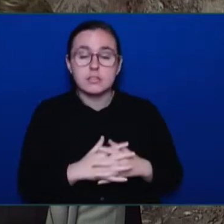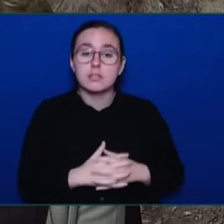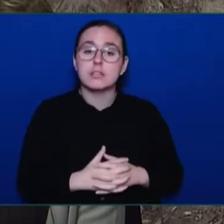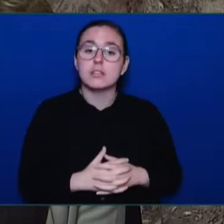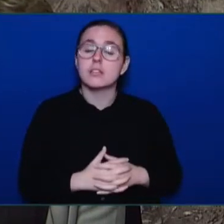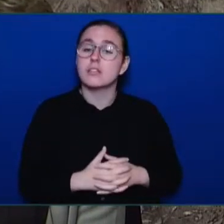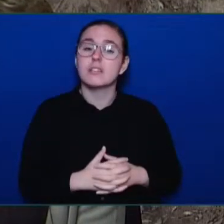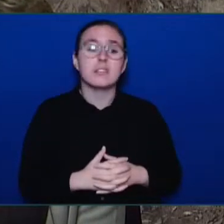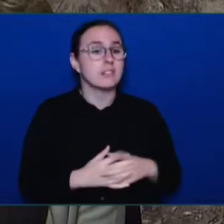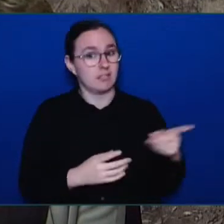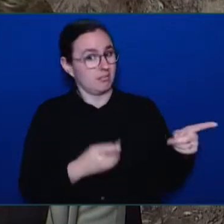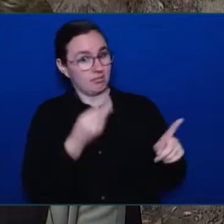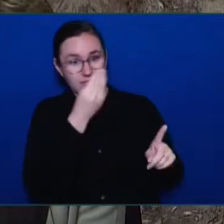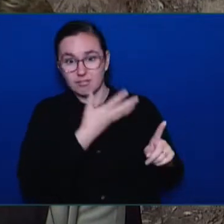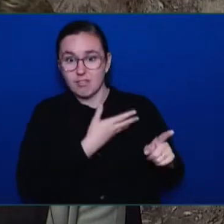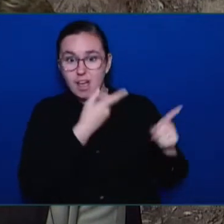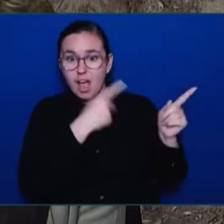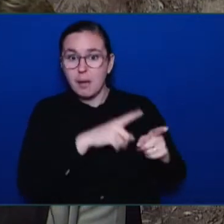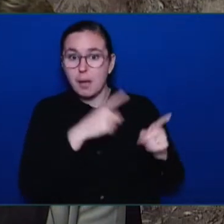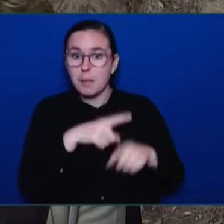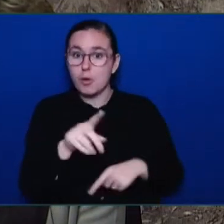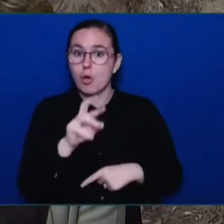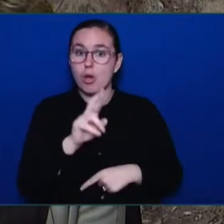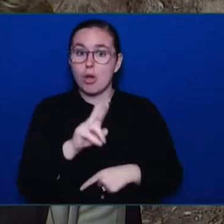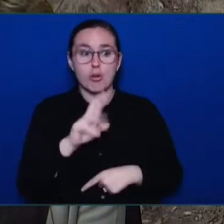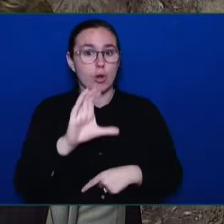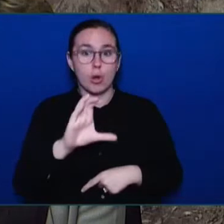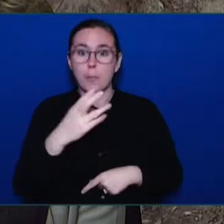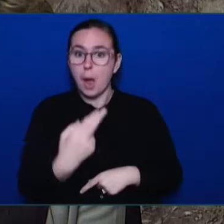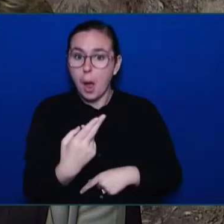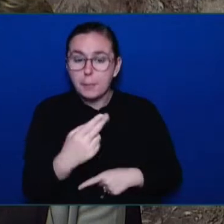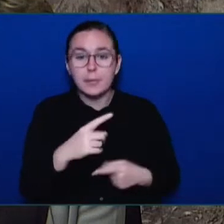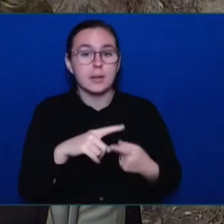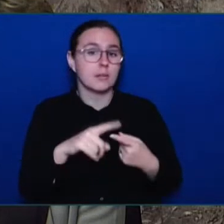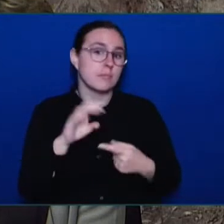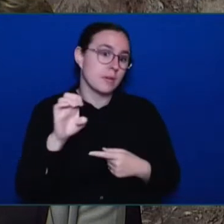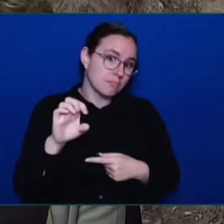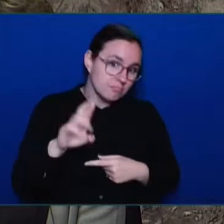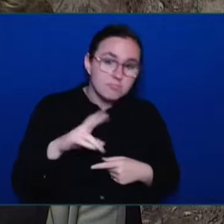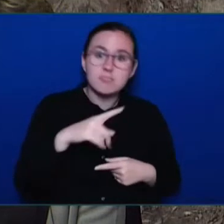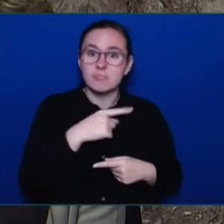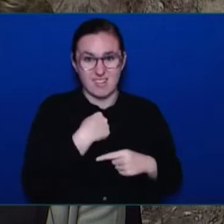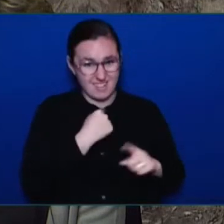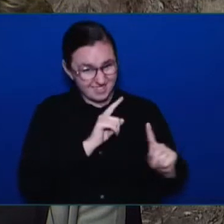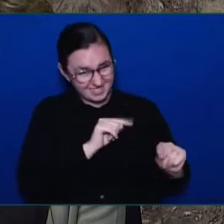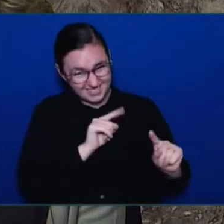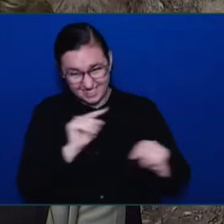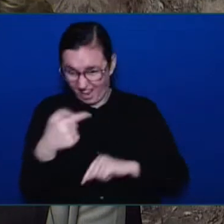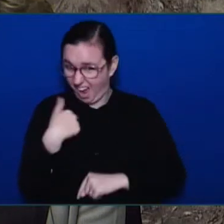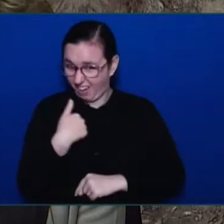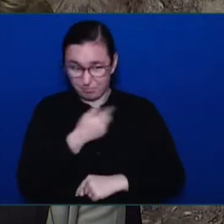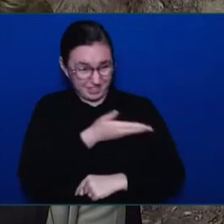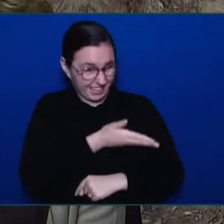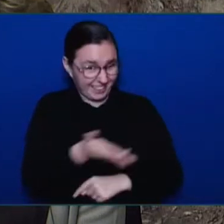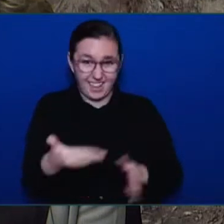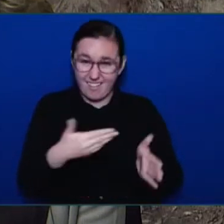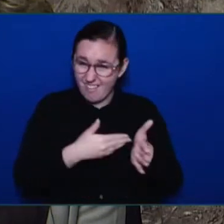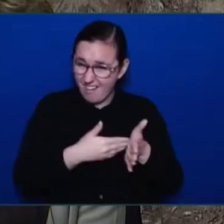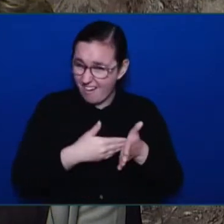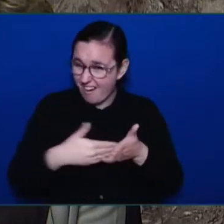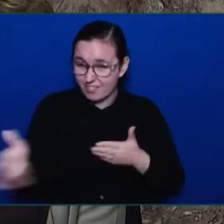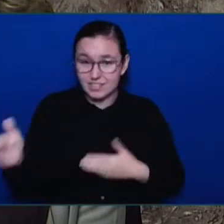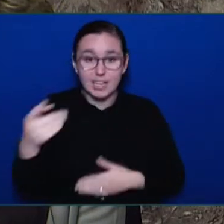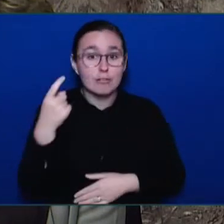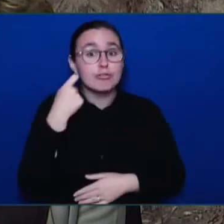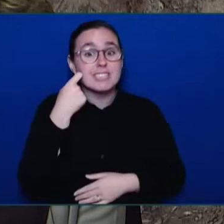its emergency room. I've spent lots of time there, and I've spent lots of time there recently. Honourable Speaker, so I don't need those lessons. I